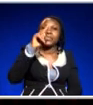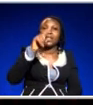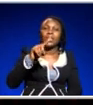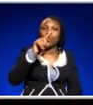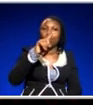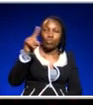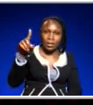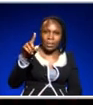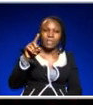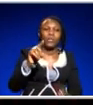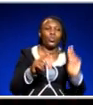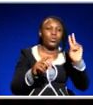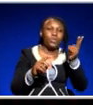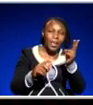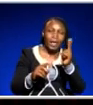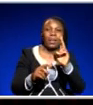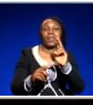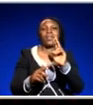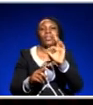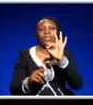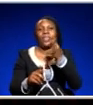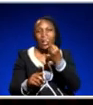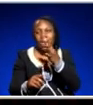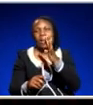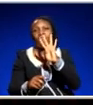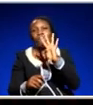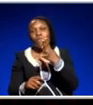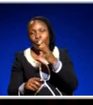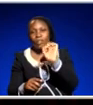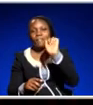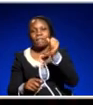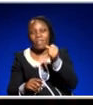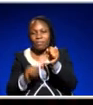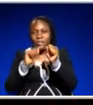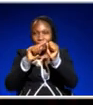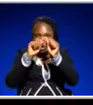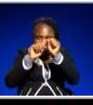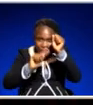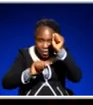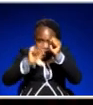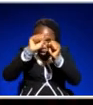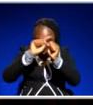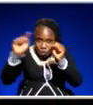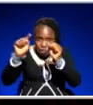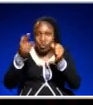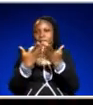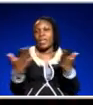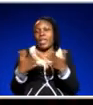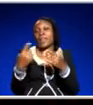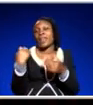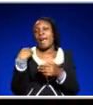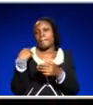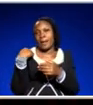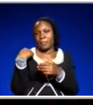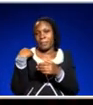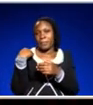root, is the fourth root, is the fifth root, or the nth root of any number. For as long as the final